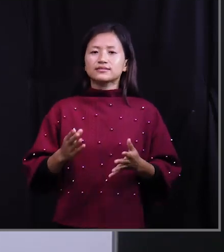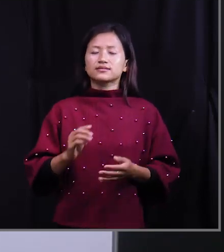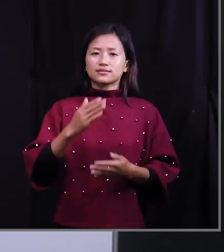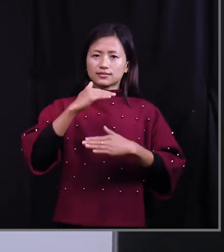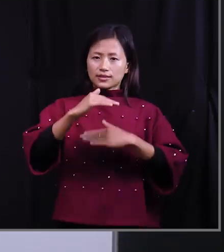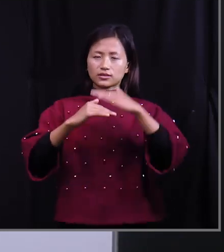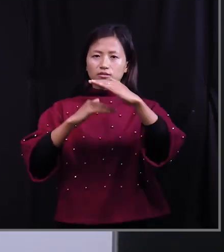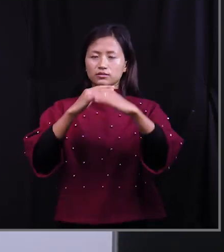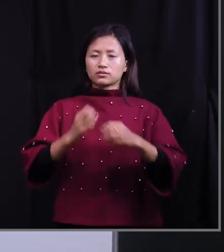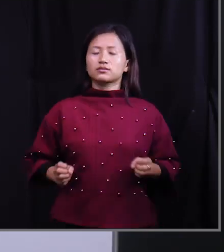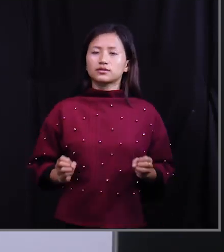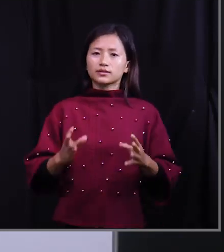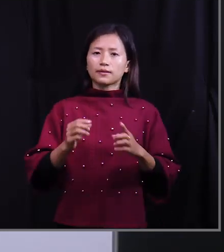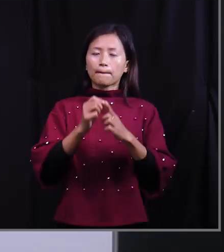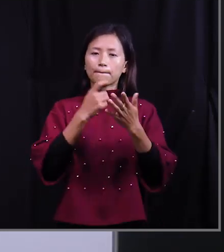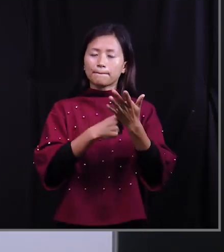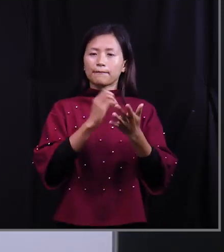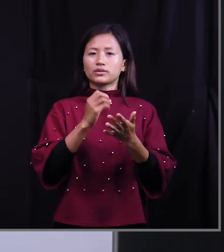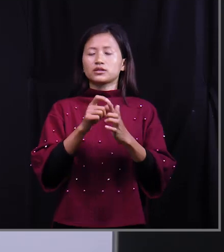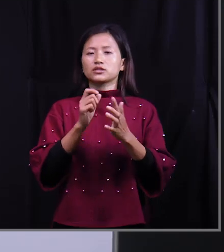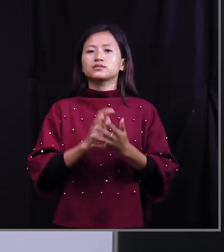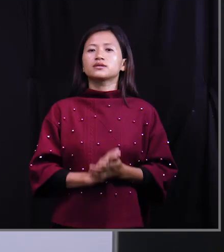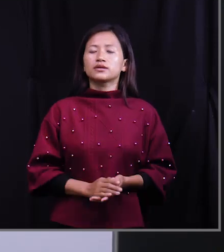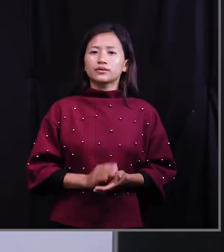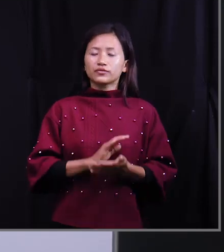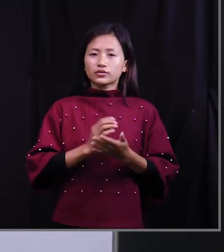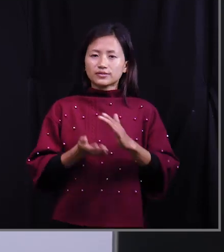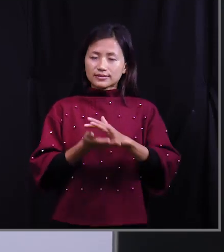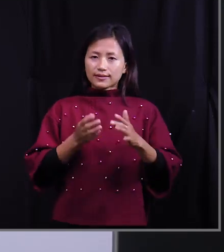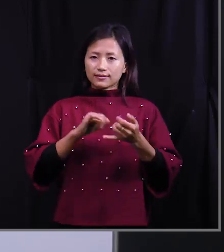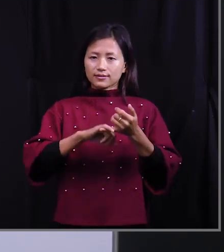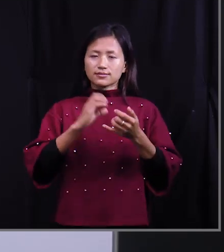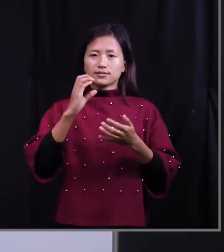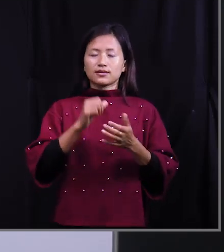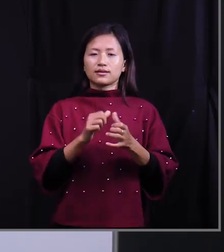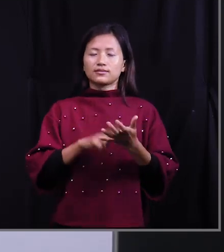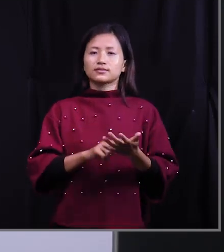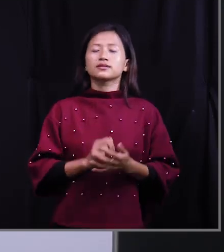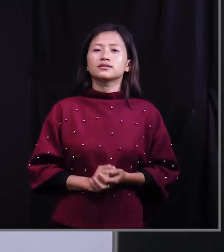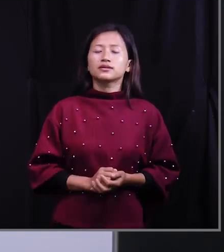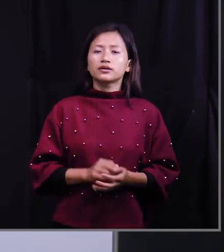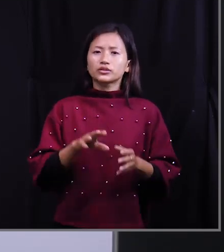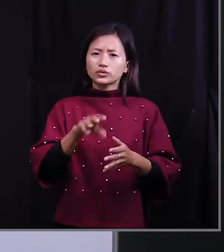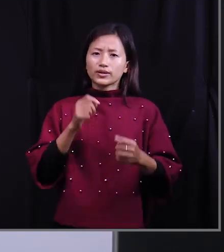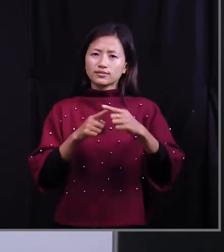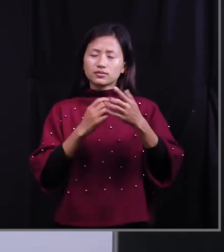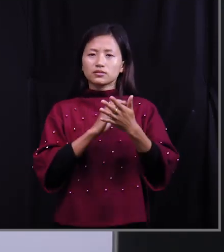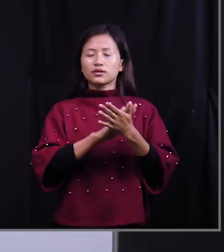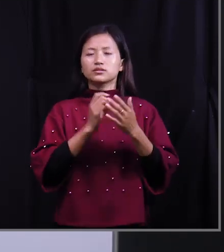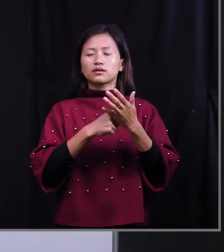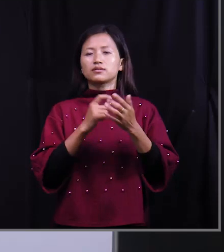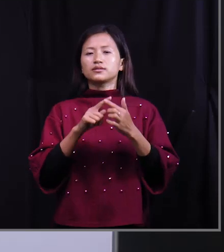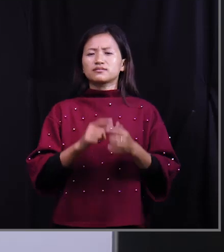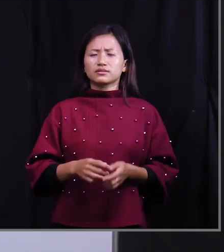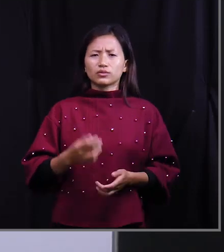they started their production. Okay, so if we scan the environment, we can detect the threats and take warning signals